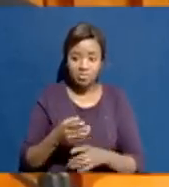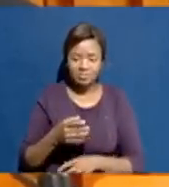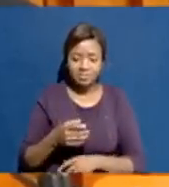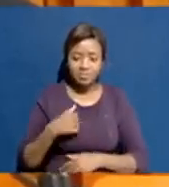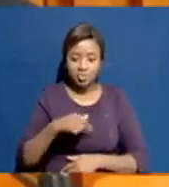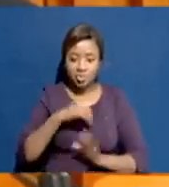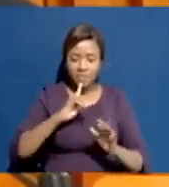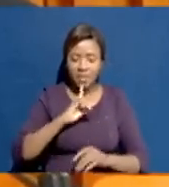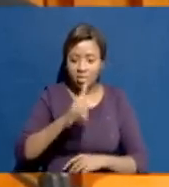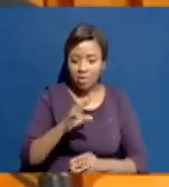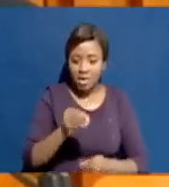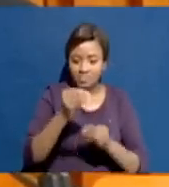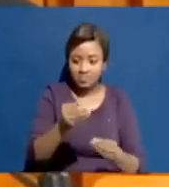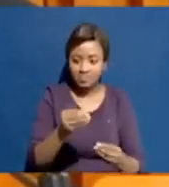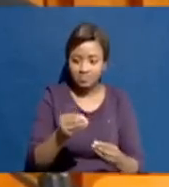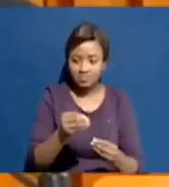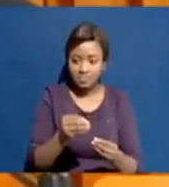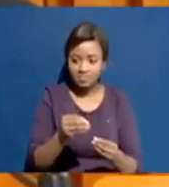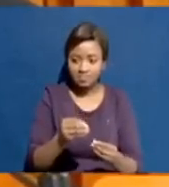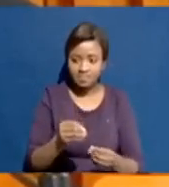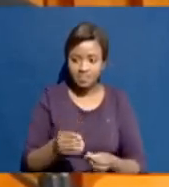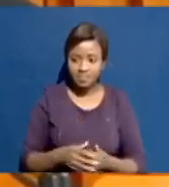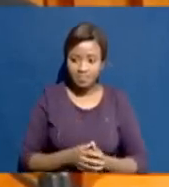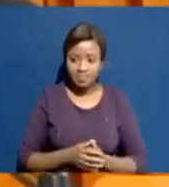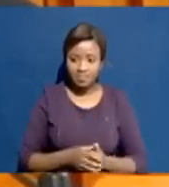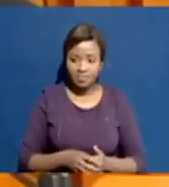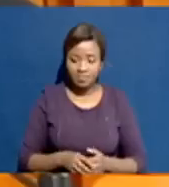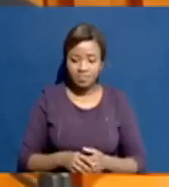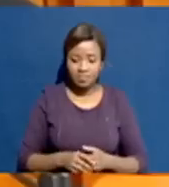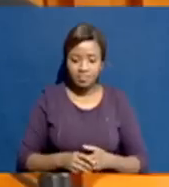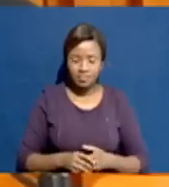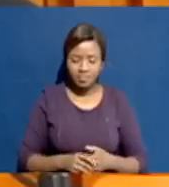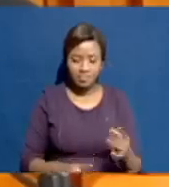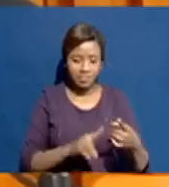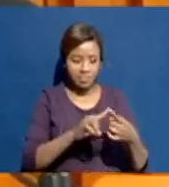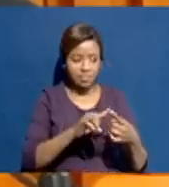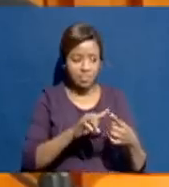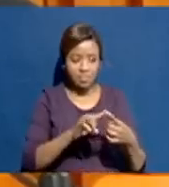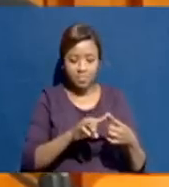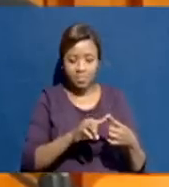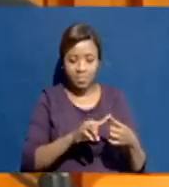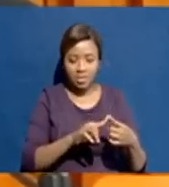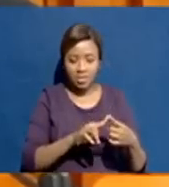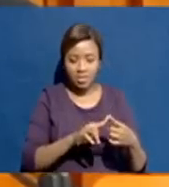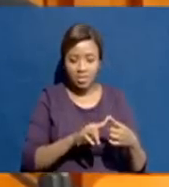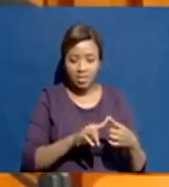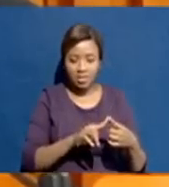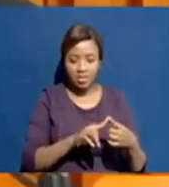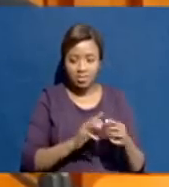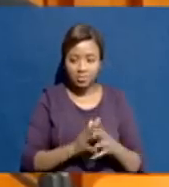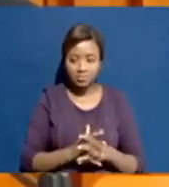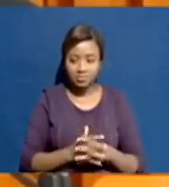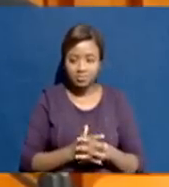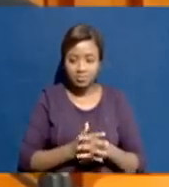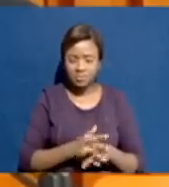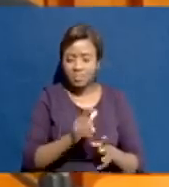commend themselves to me and which are hereby grant are as follows. A, that other than prayer G, the